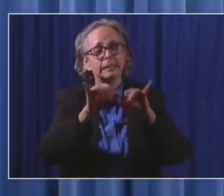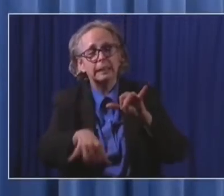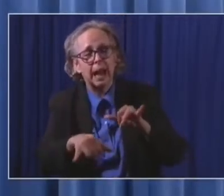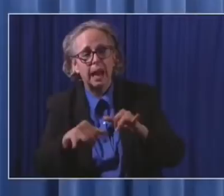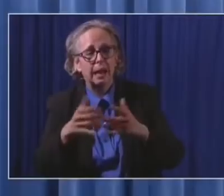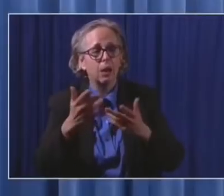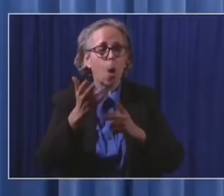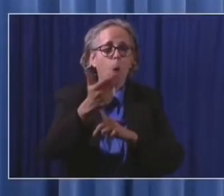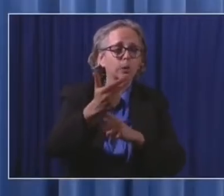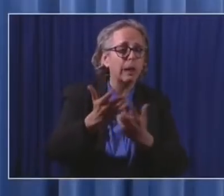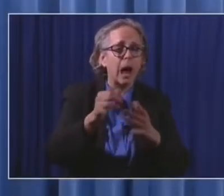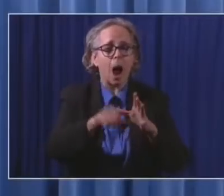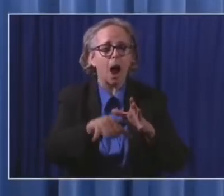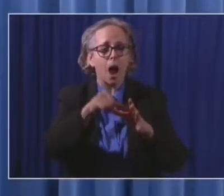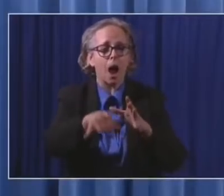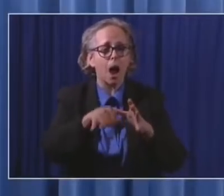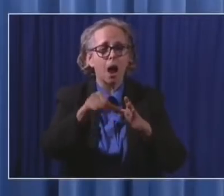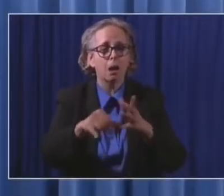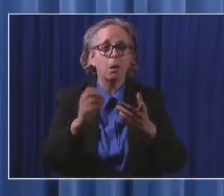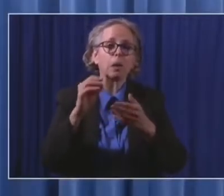If they went to Florida and,